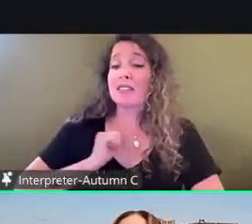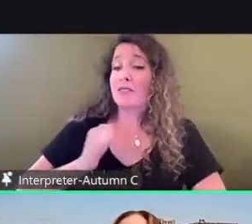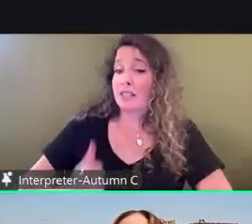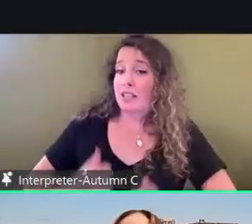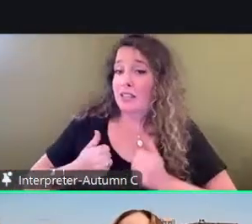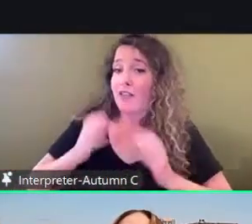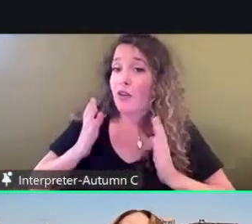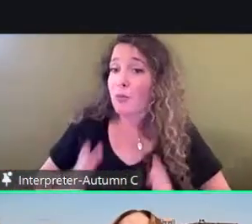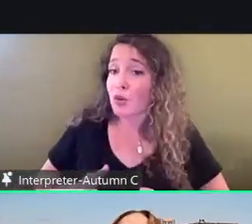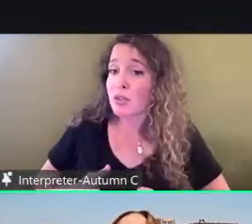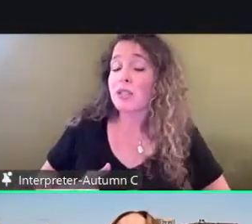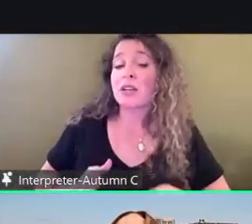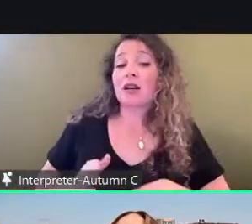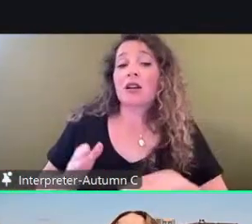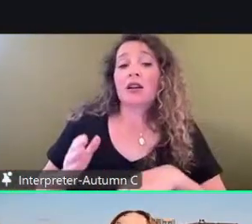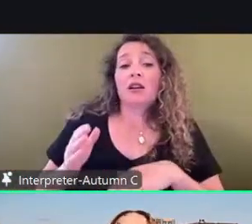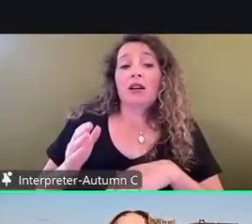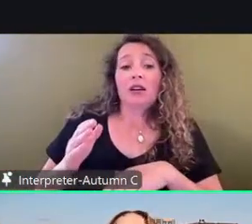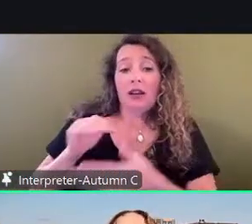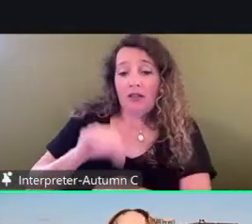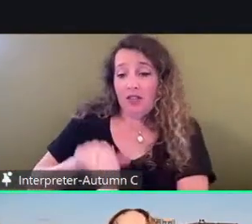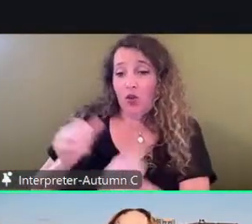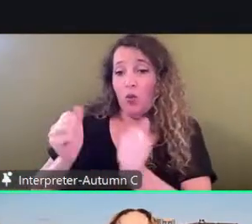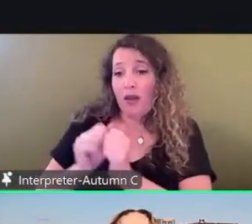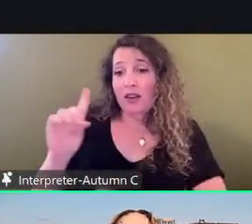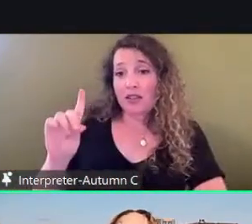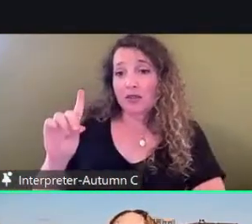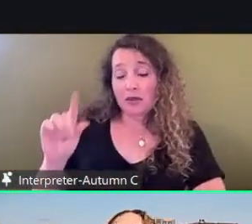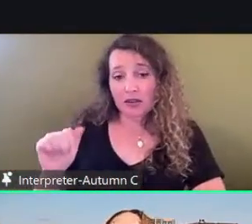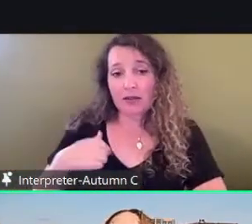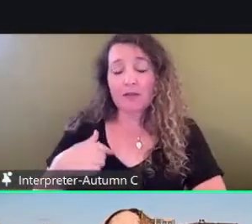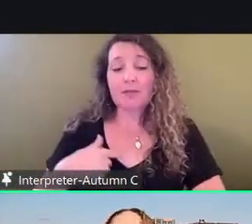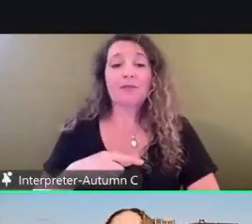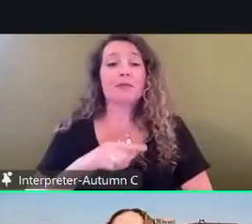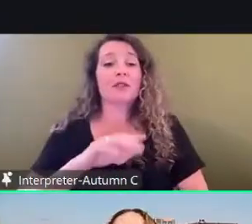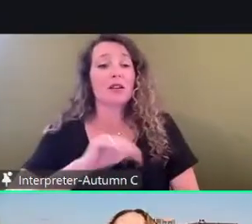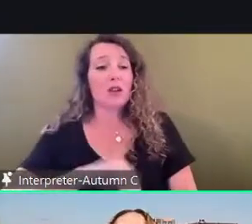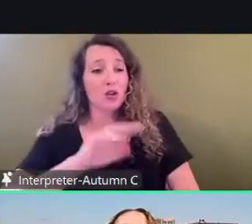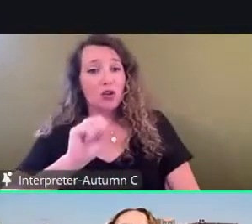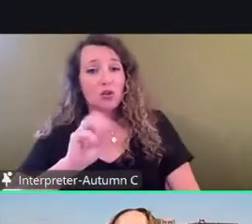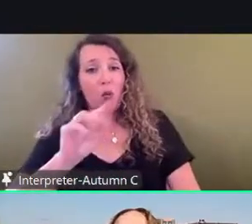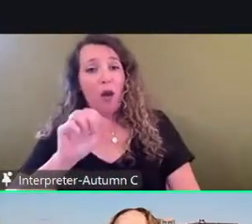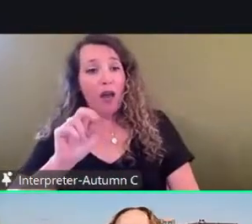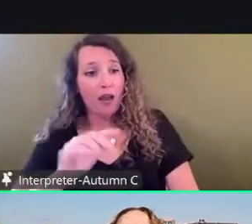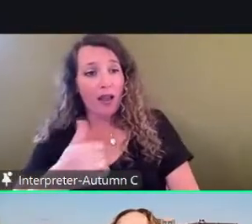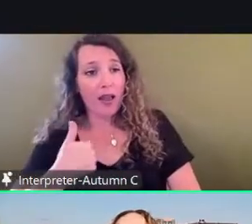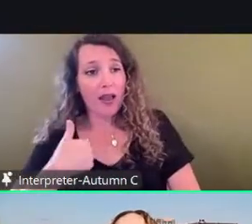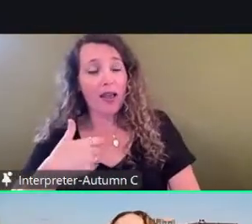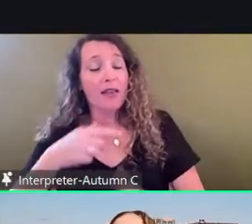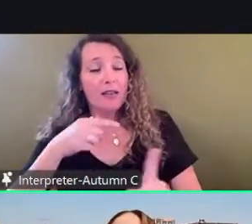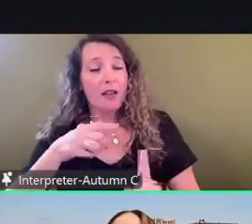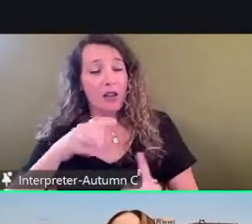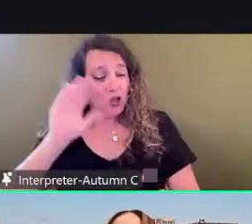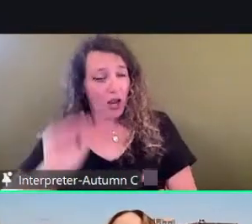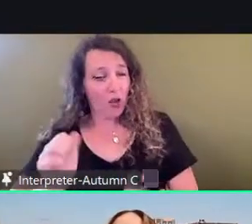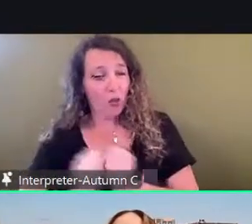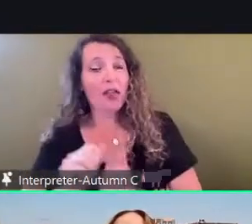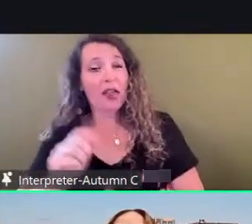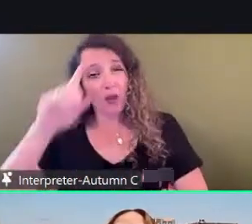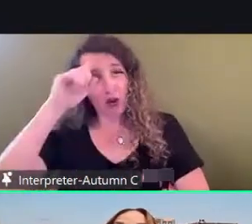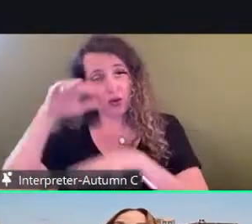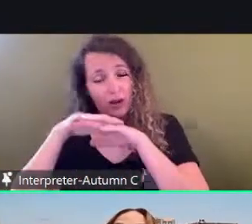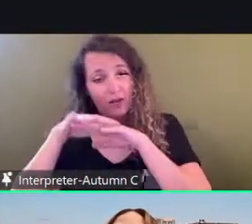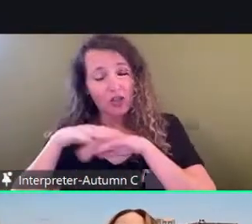and physician with disability. Dr. Swan is a parent of a neurodivergent child, and so we already tried to set up the open culture there.